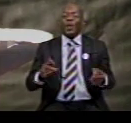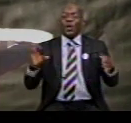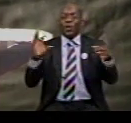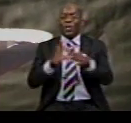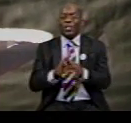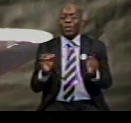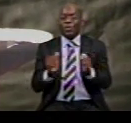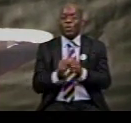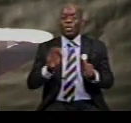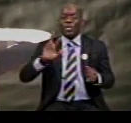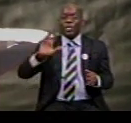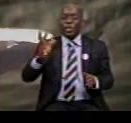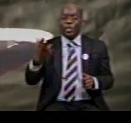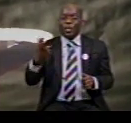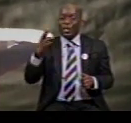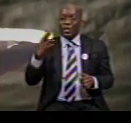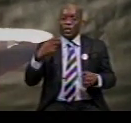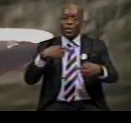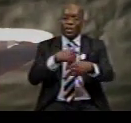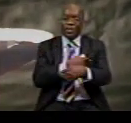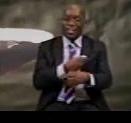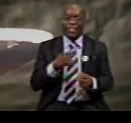resurrection. Number two,